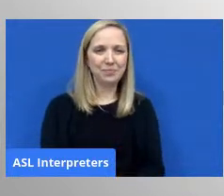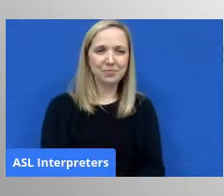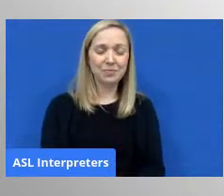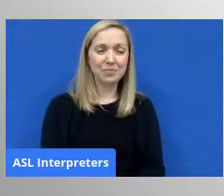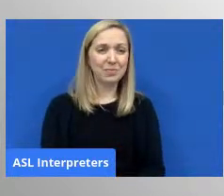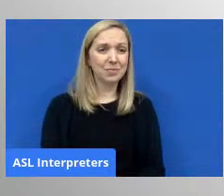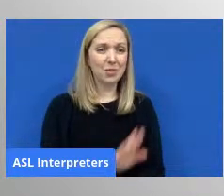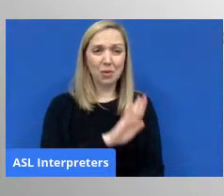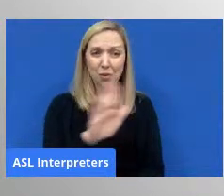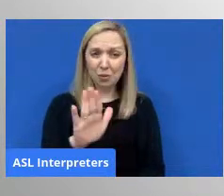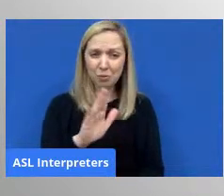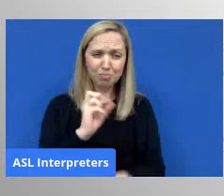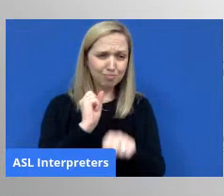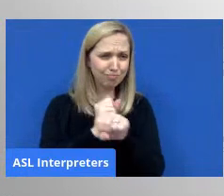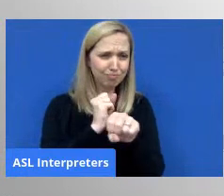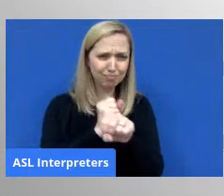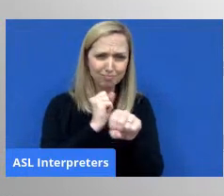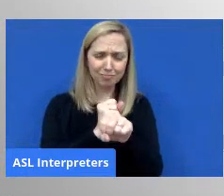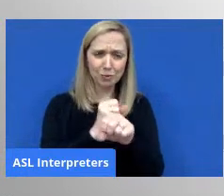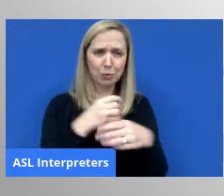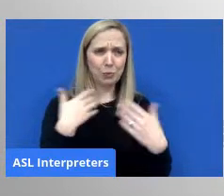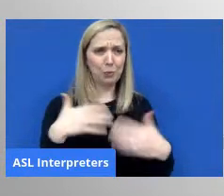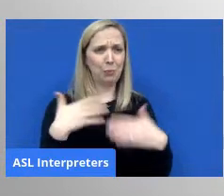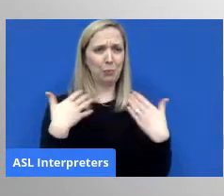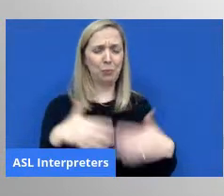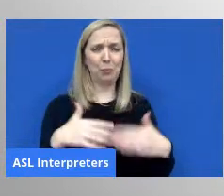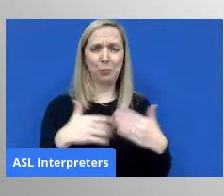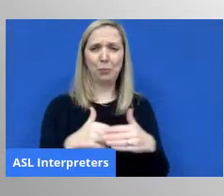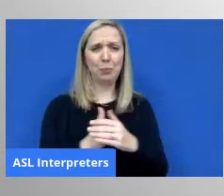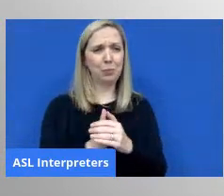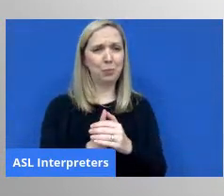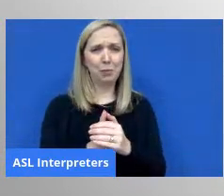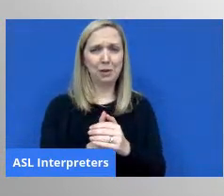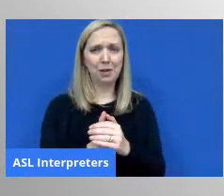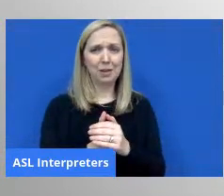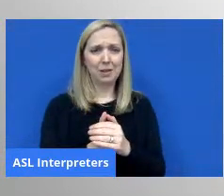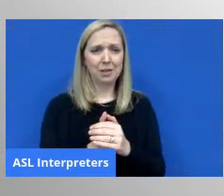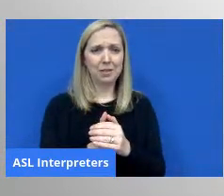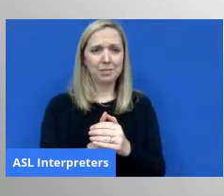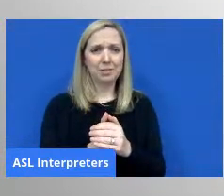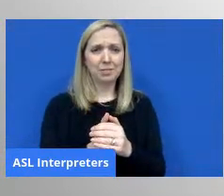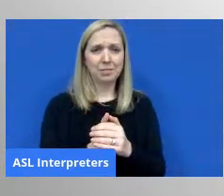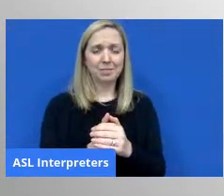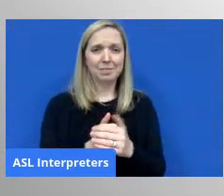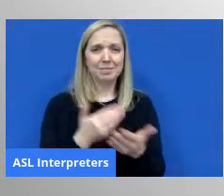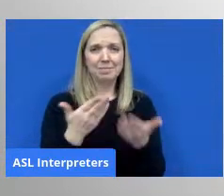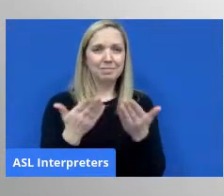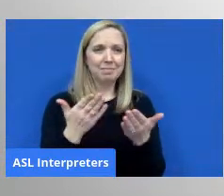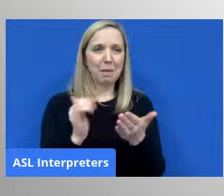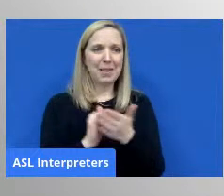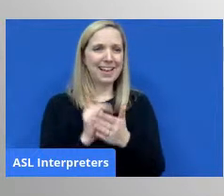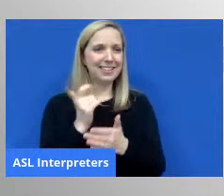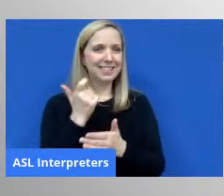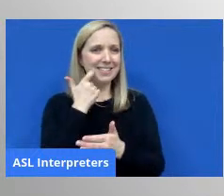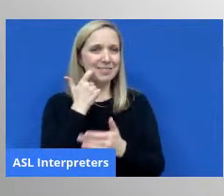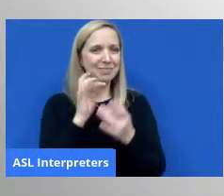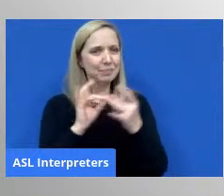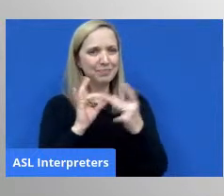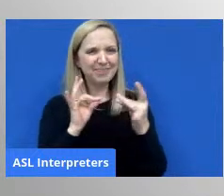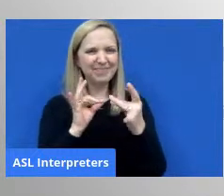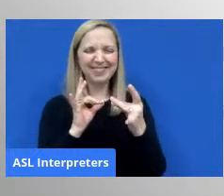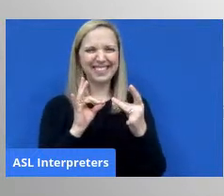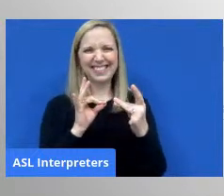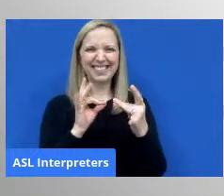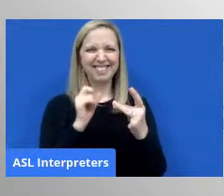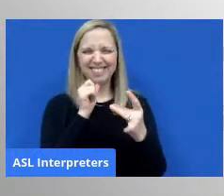efforts definitely, even these few minutes probably, or they don't do justice to the work that I know